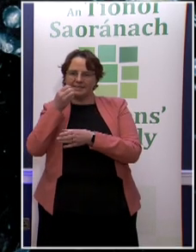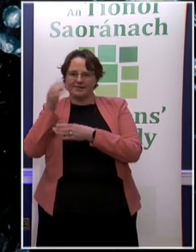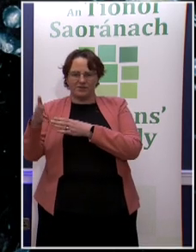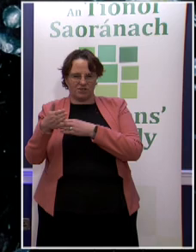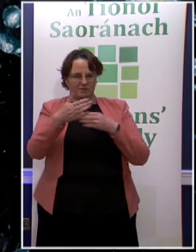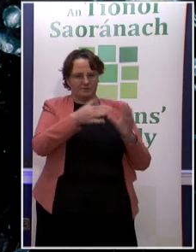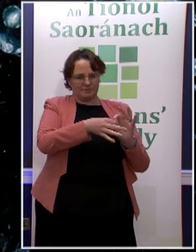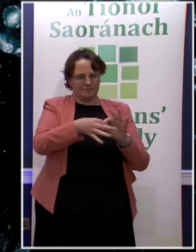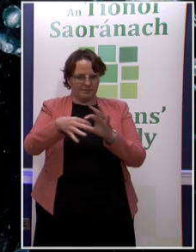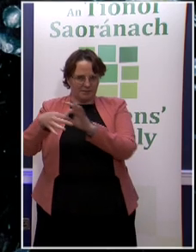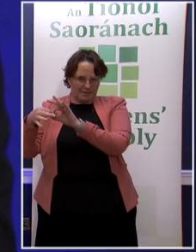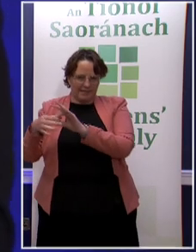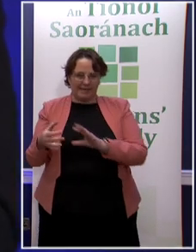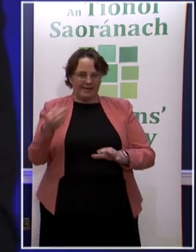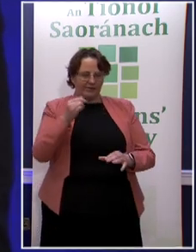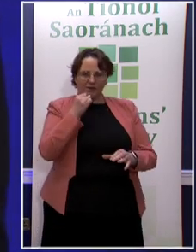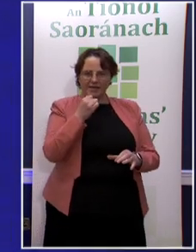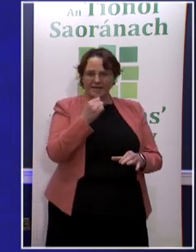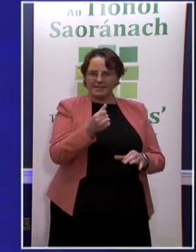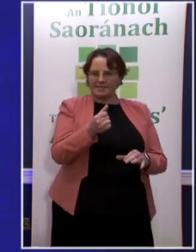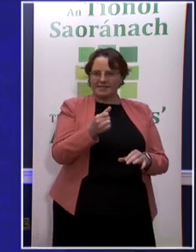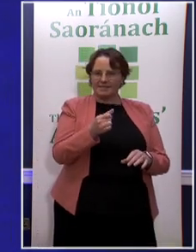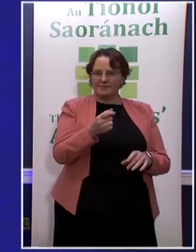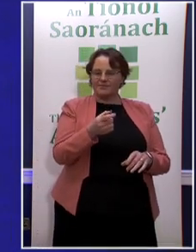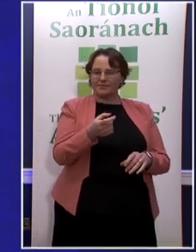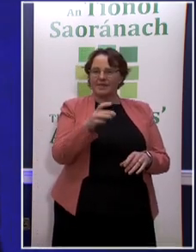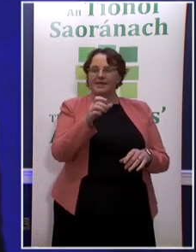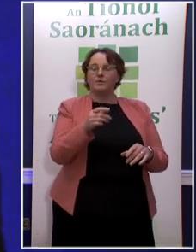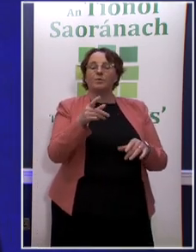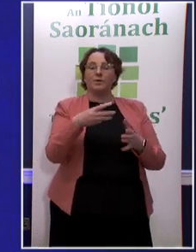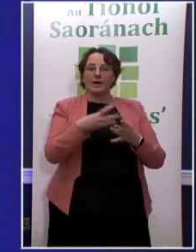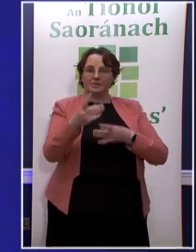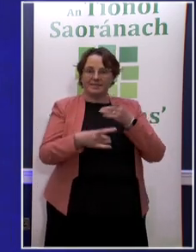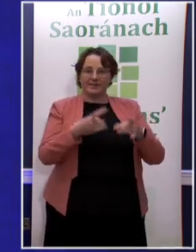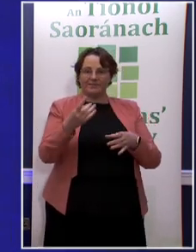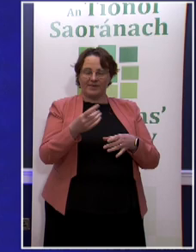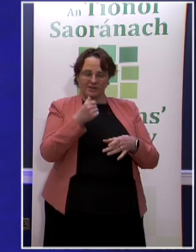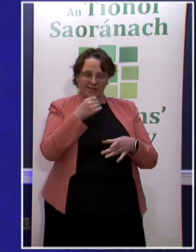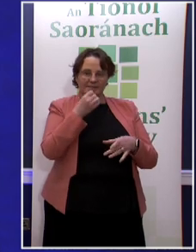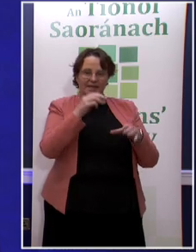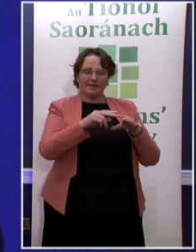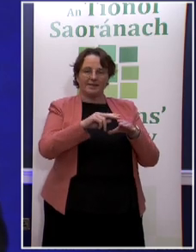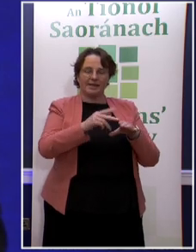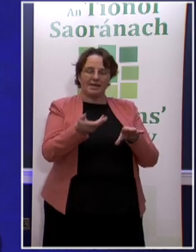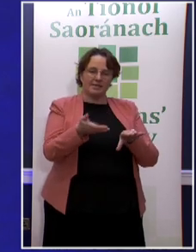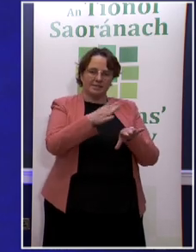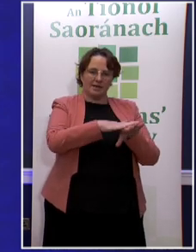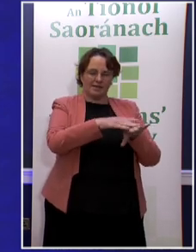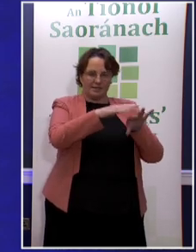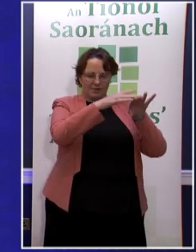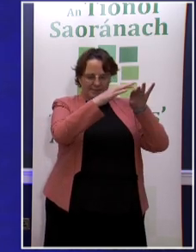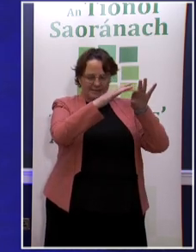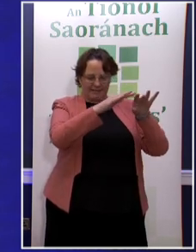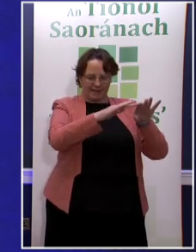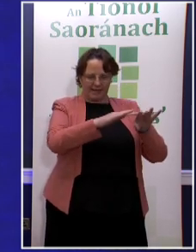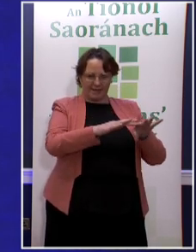any of these things don't get eaten and die, they sink gently down into the deep sea. So the